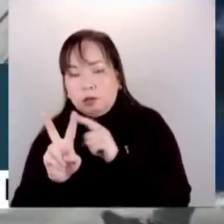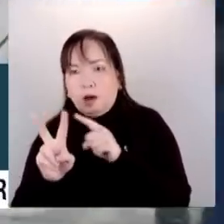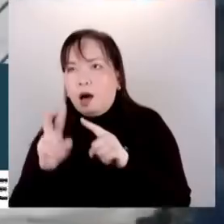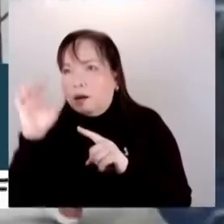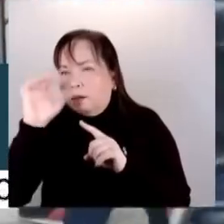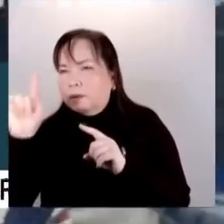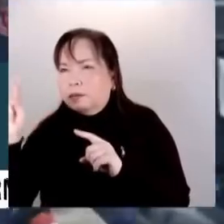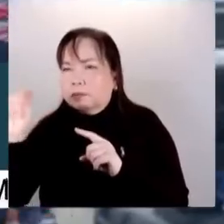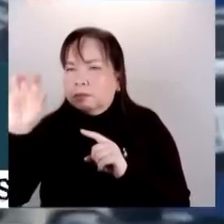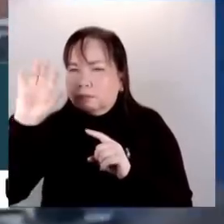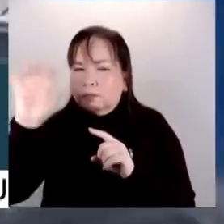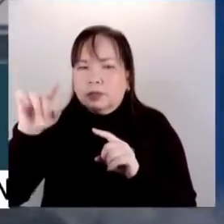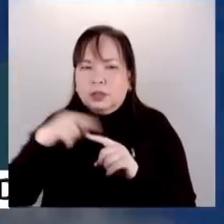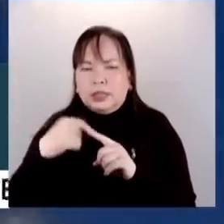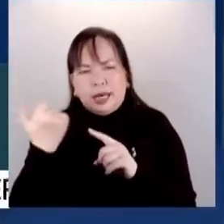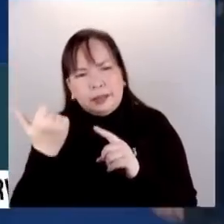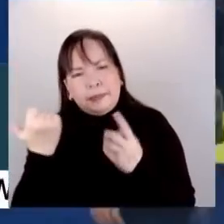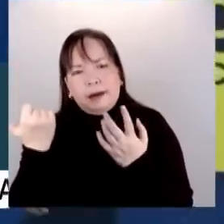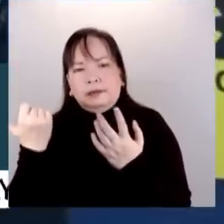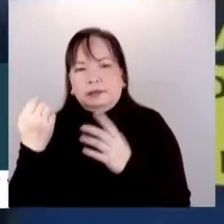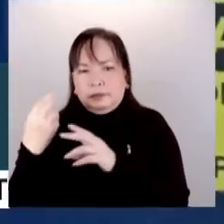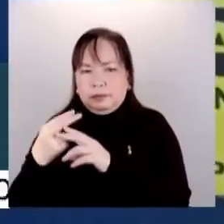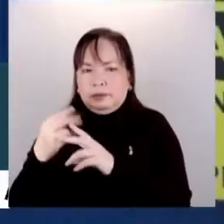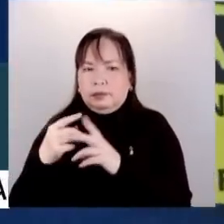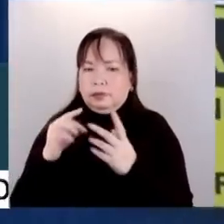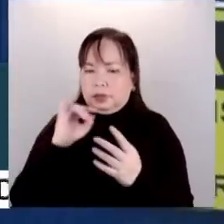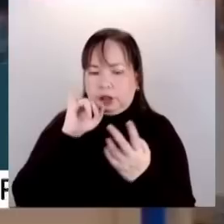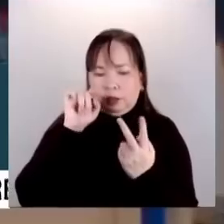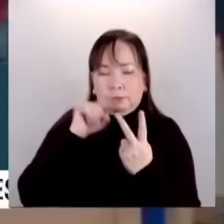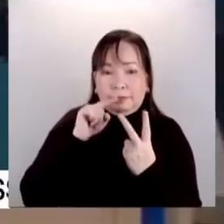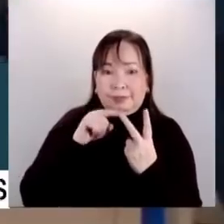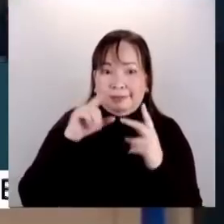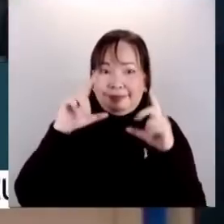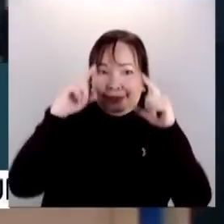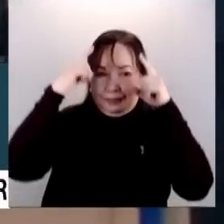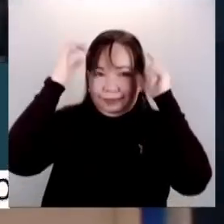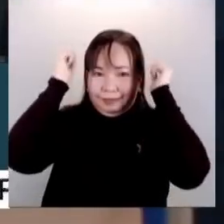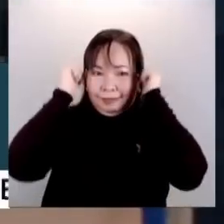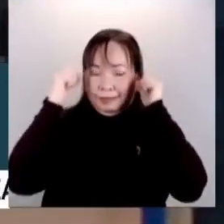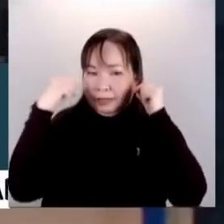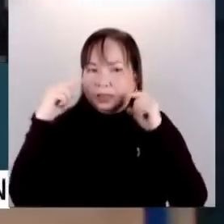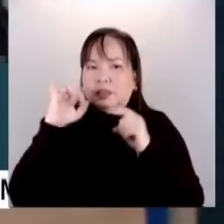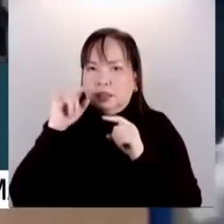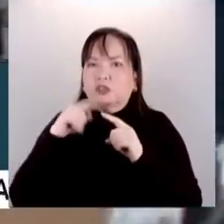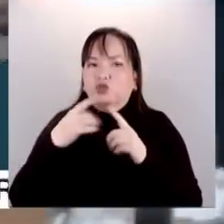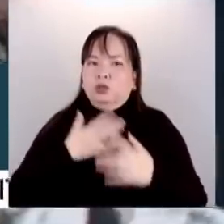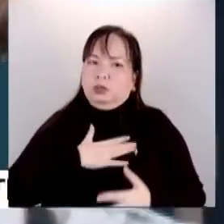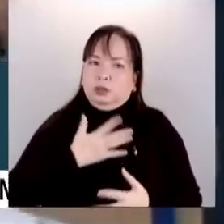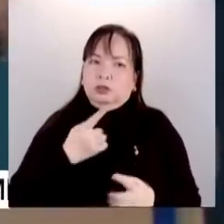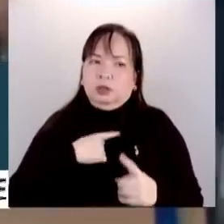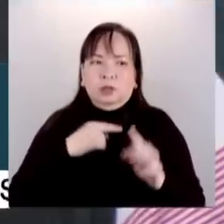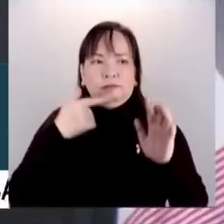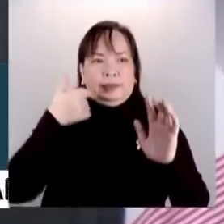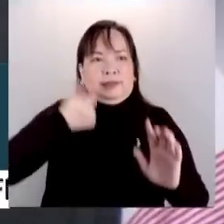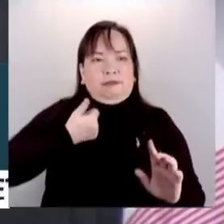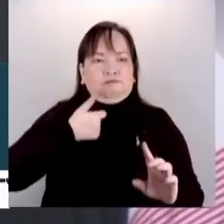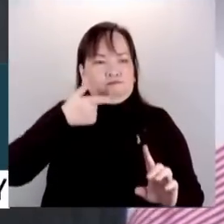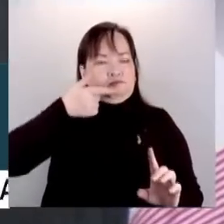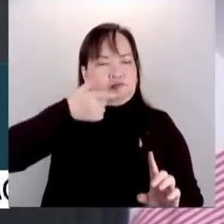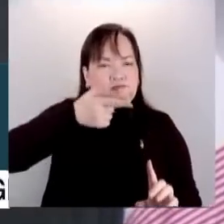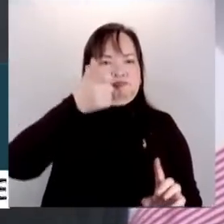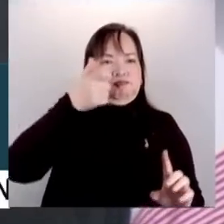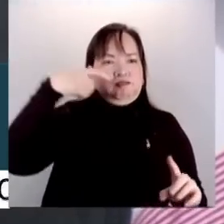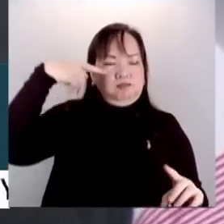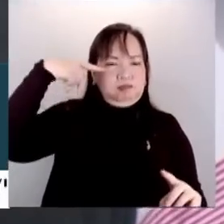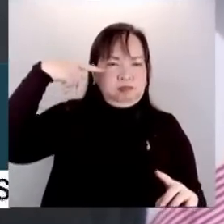as well as certain Orly. Escorial identified the three as his companions when he shot radio commentator Percy Lapid in Espinas on October